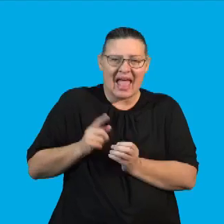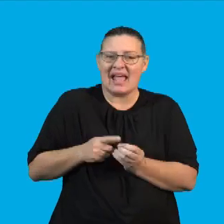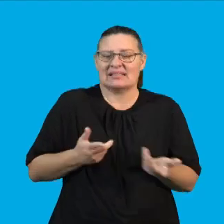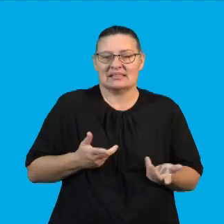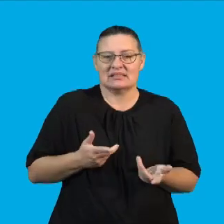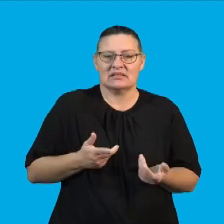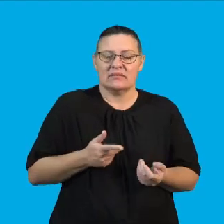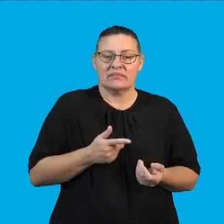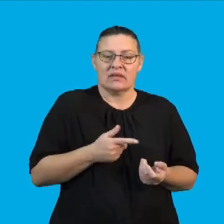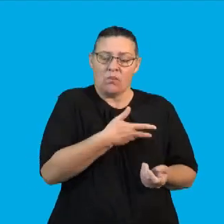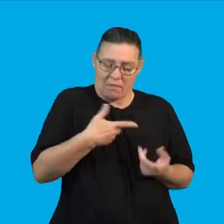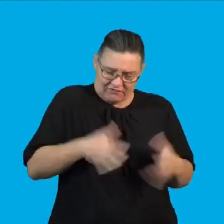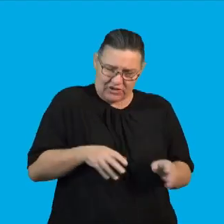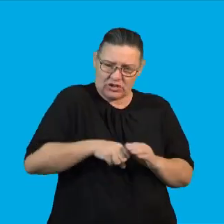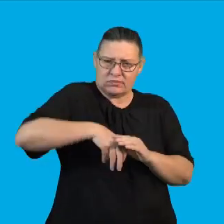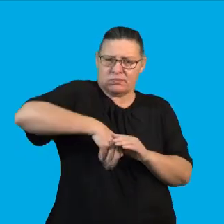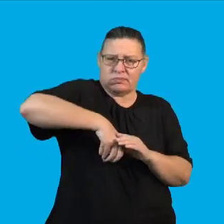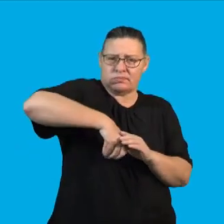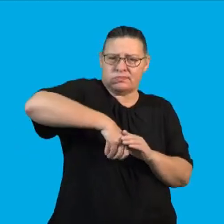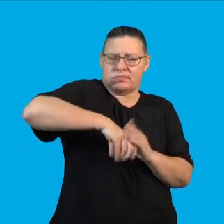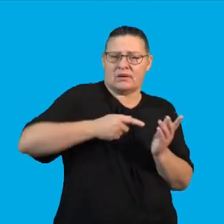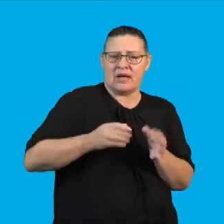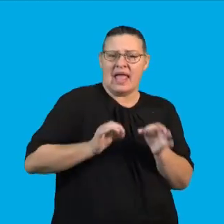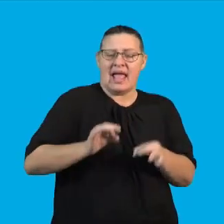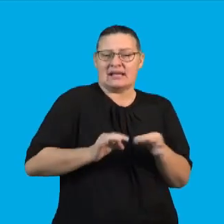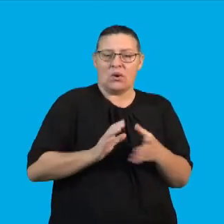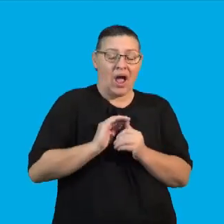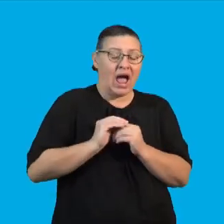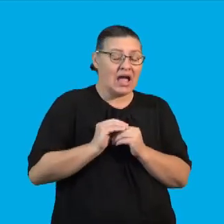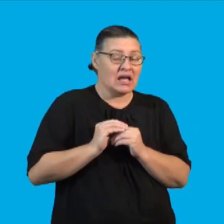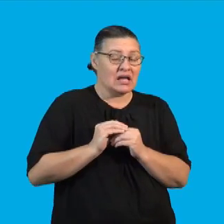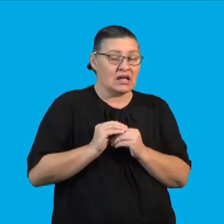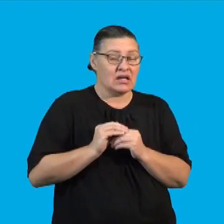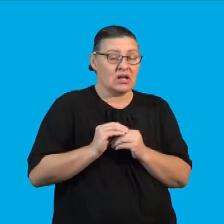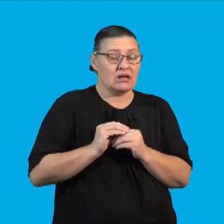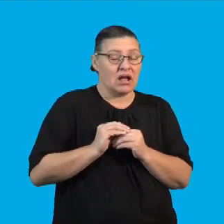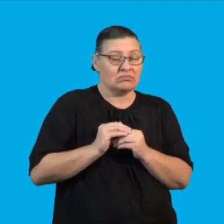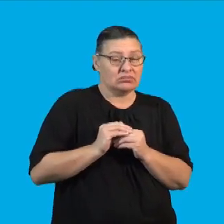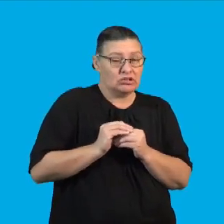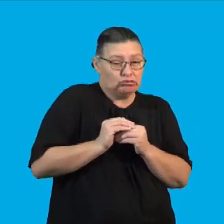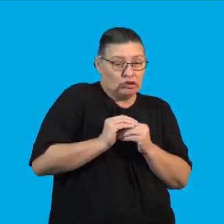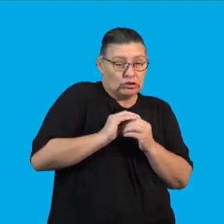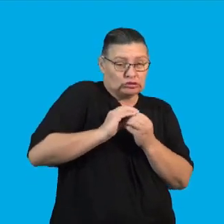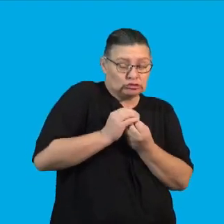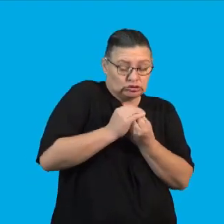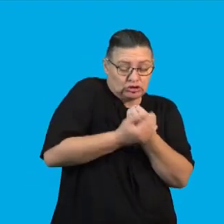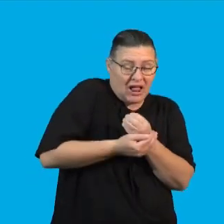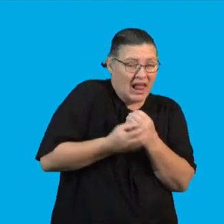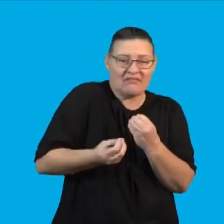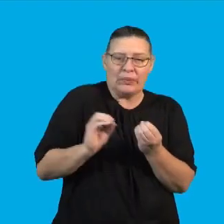close to the eggs. The female has laid its eggs. There are the eggs here which don't have a shell. They have got their jelly